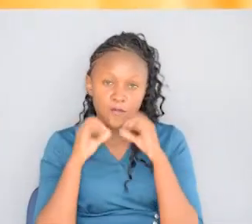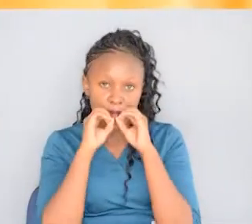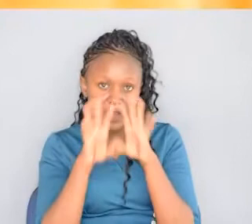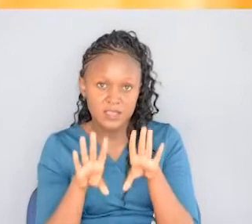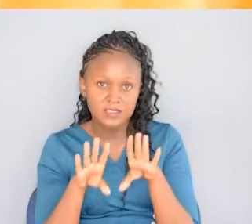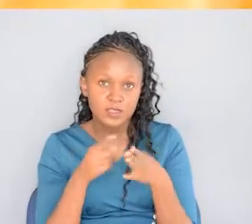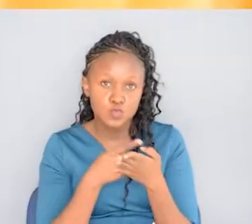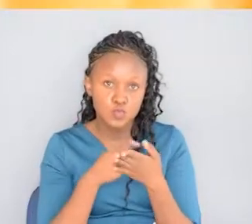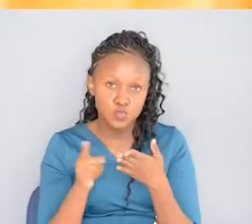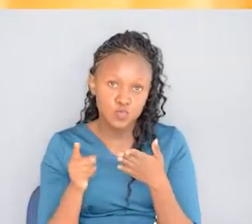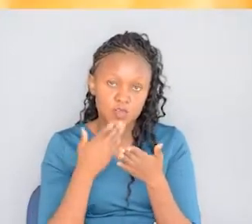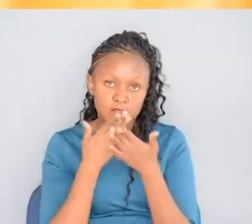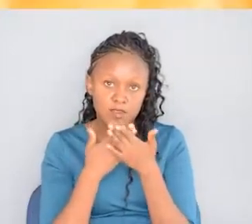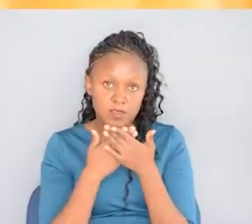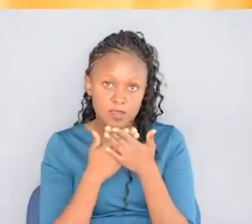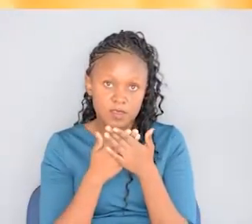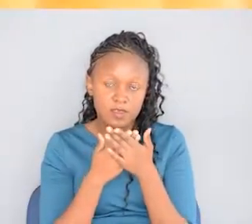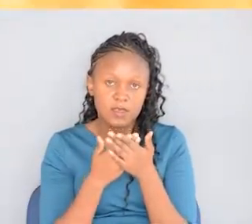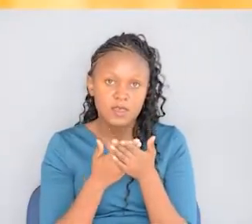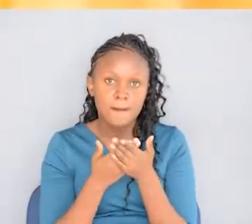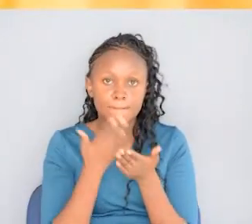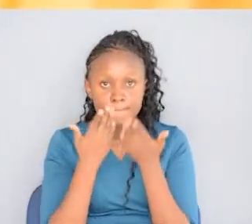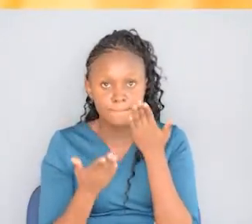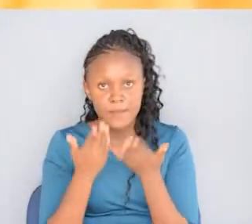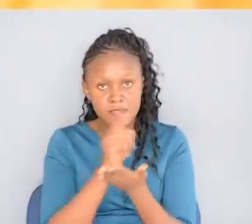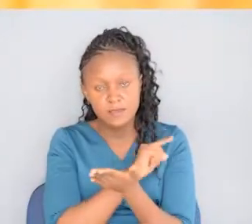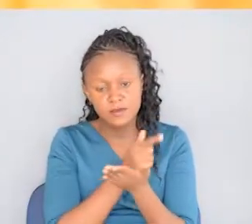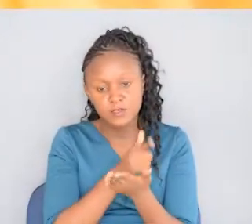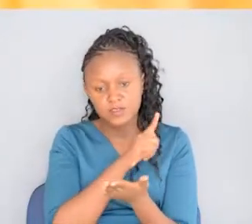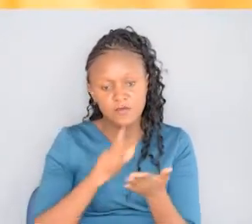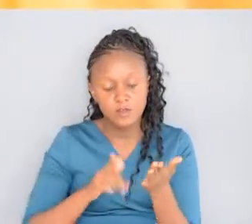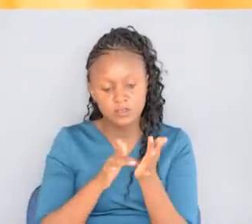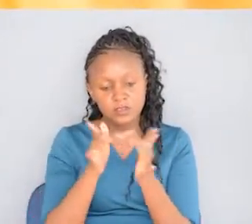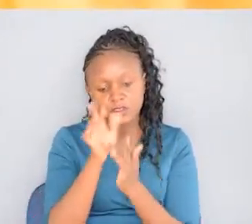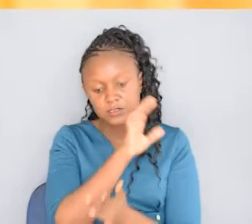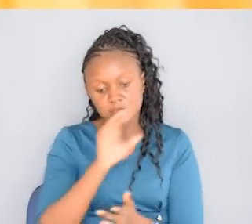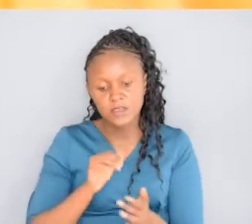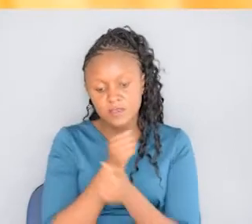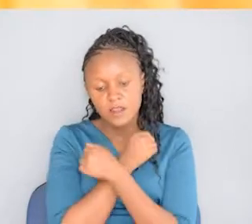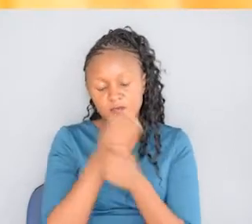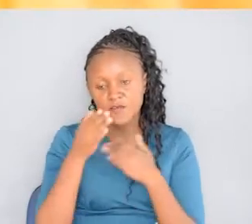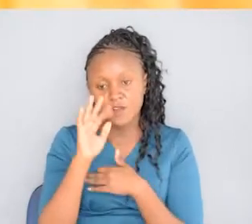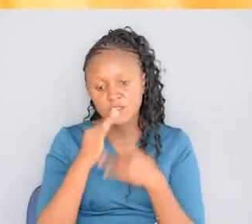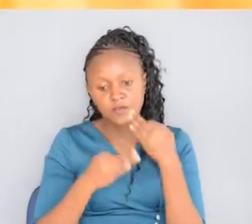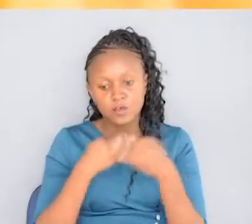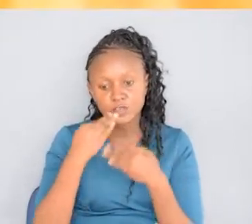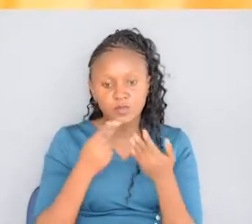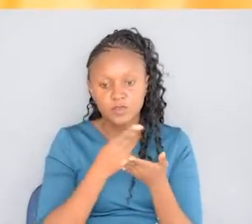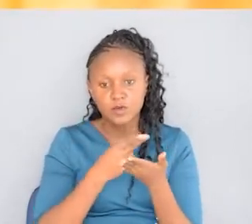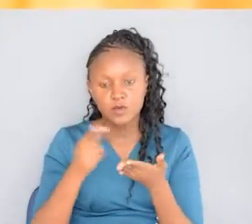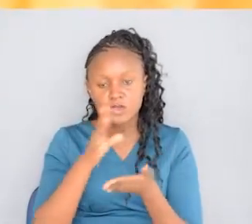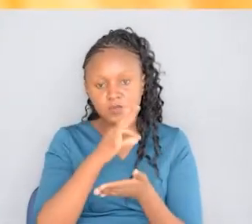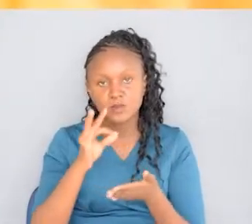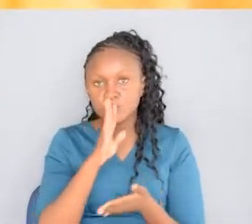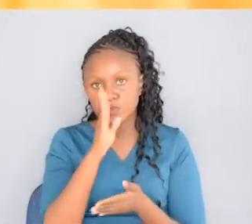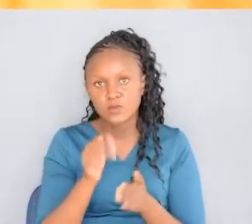time. Have a blessed week. Take care and stay safe. Thank you. Let us end with the grace. And may the grace of our Lord Jesus Christ and the love of